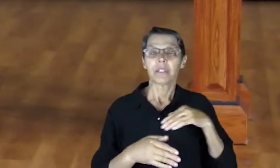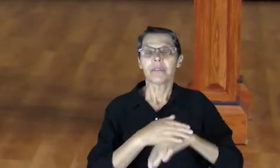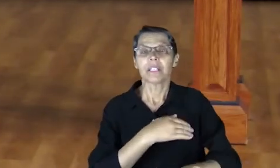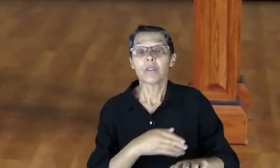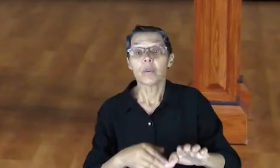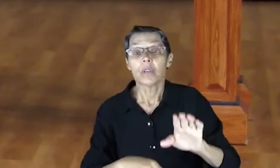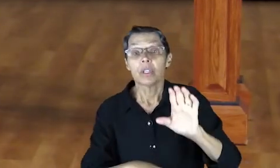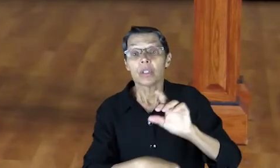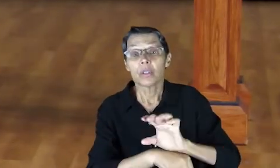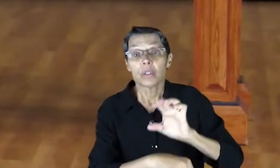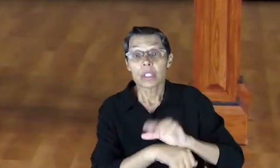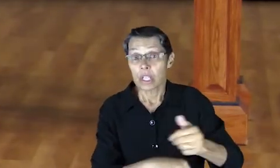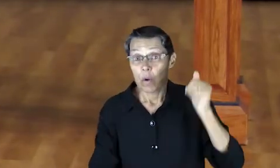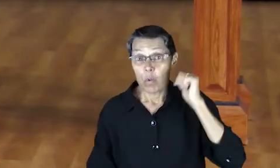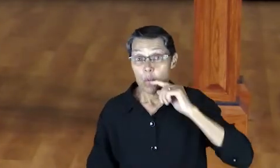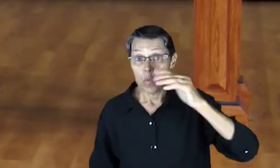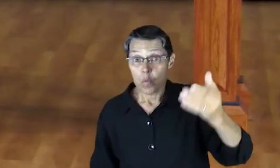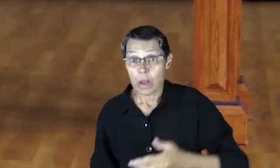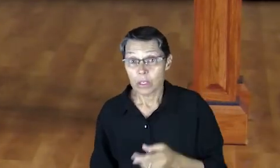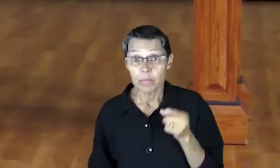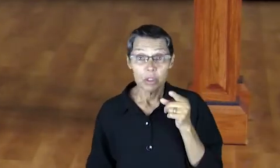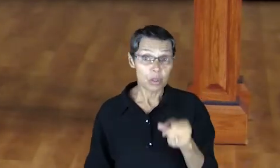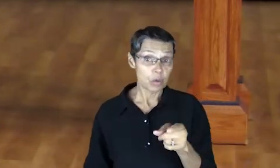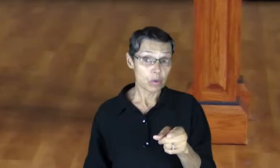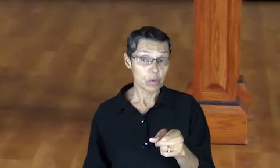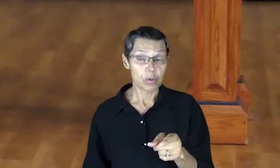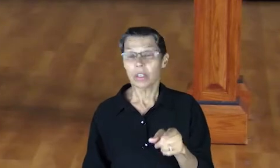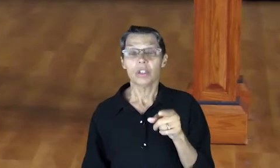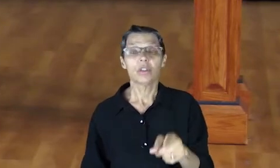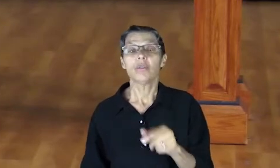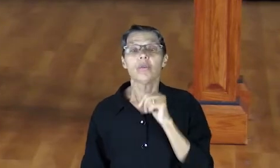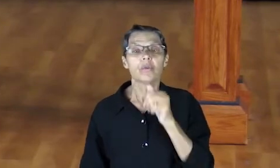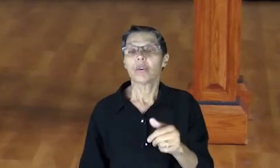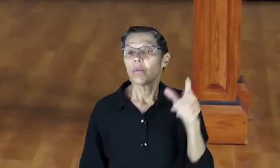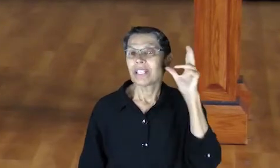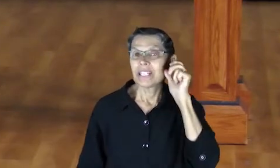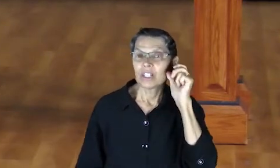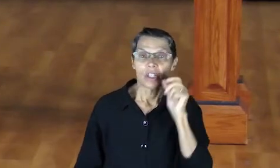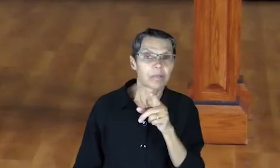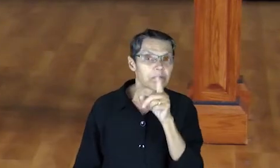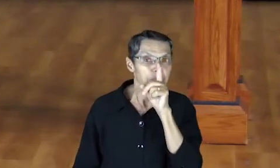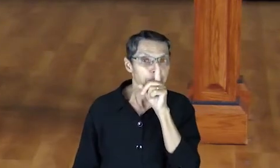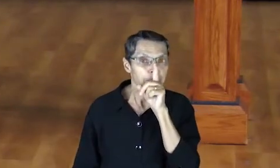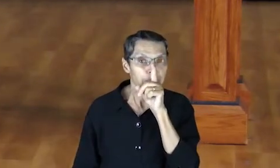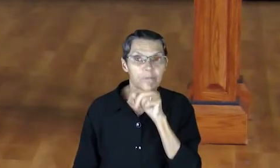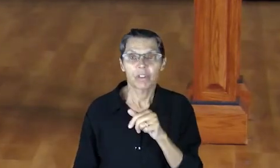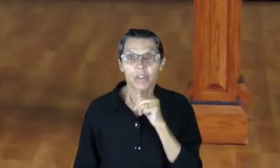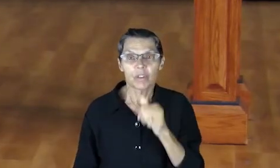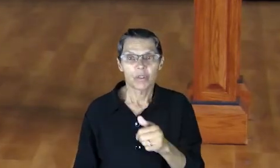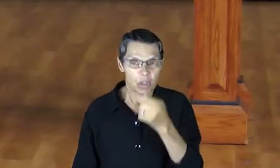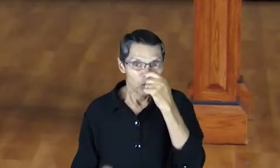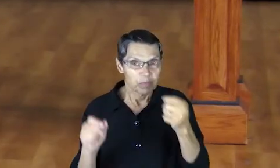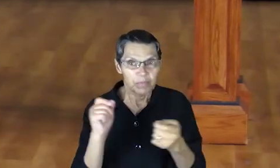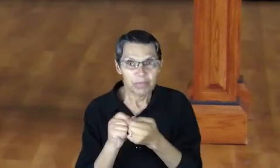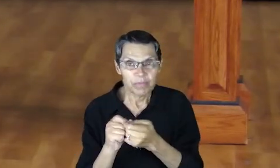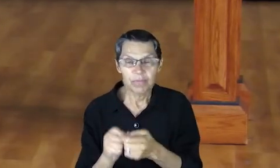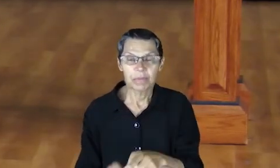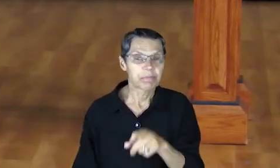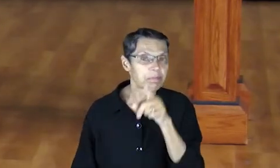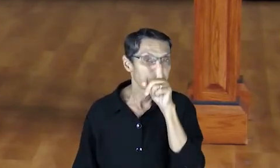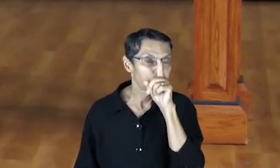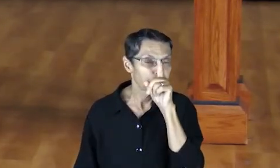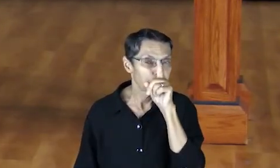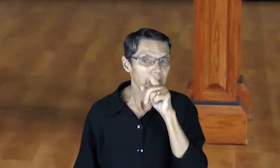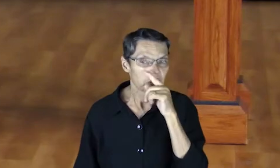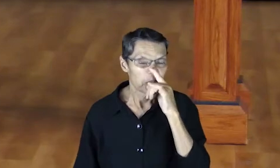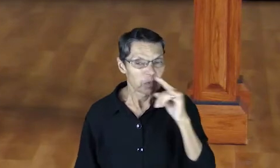when you get to a place where they will not welcome you and they don't want to hear what you say, he doesn't tell them to condemn them. He doesn't tell them to seek